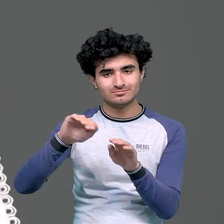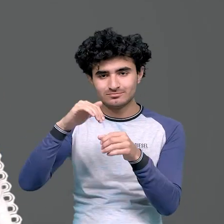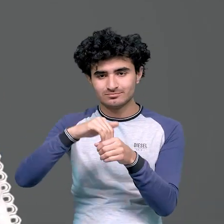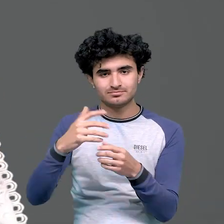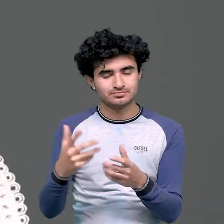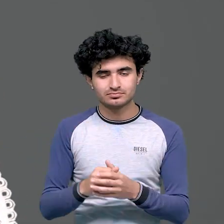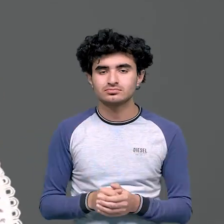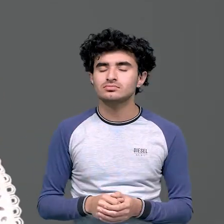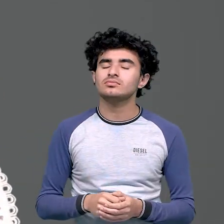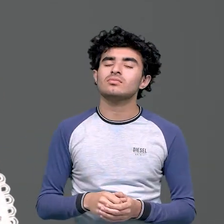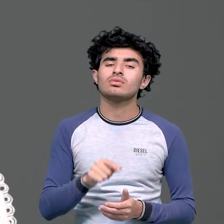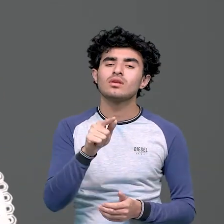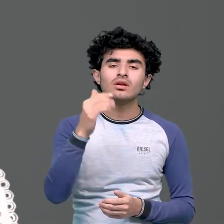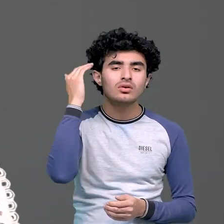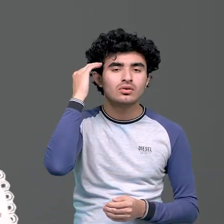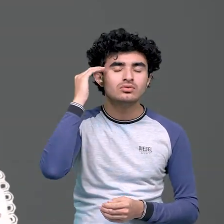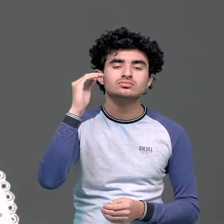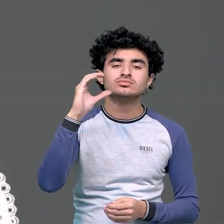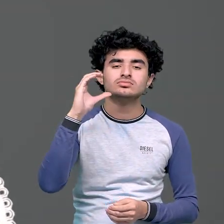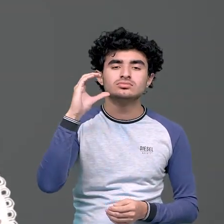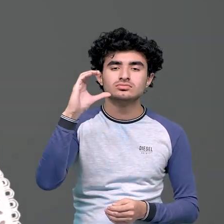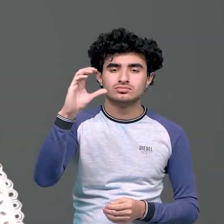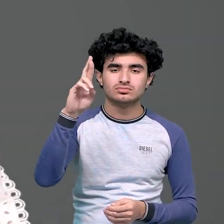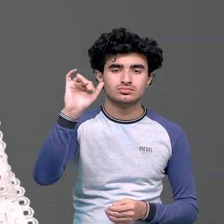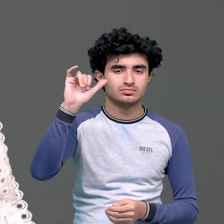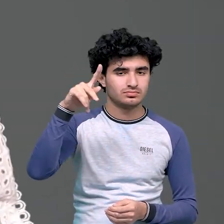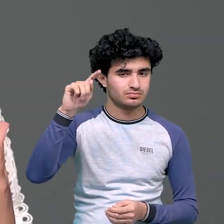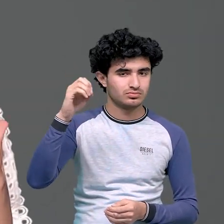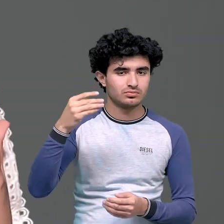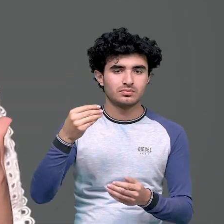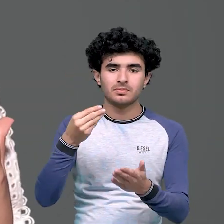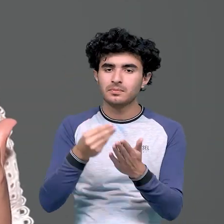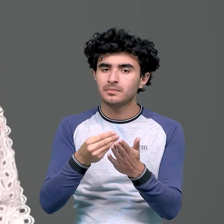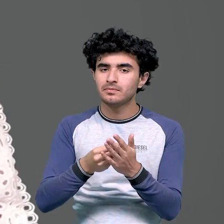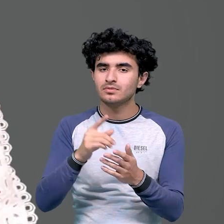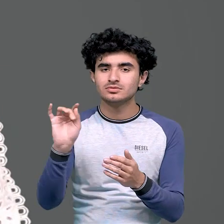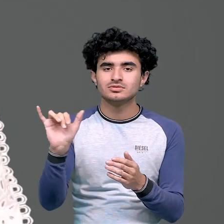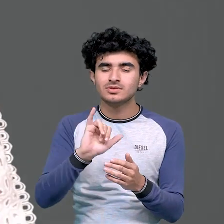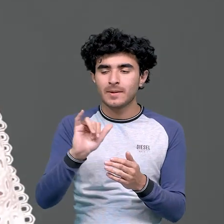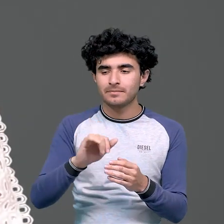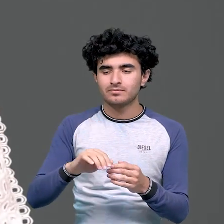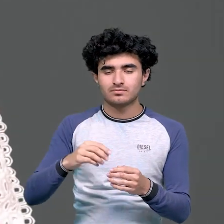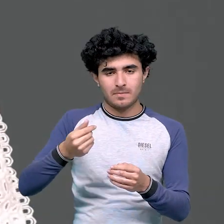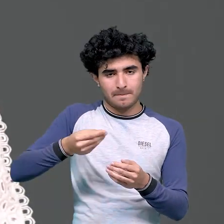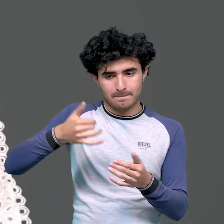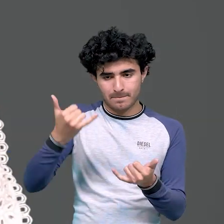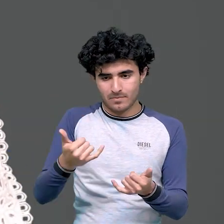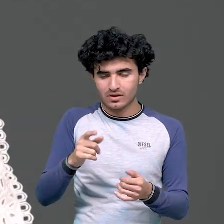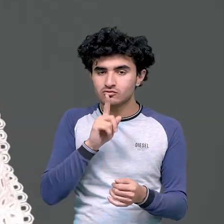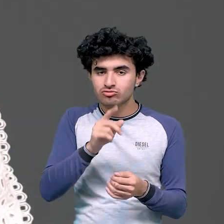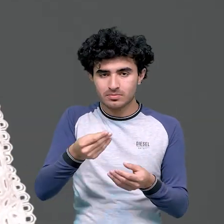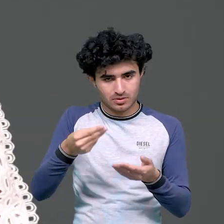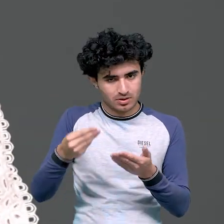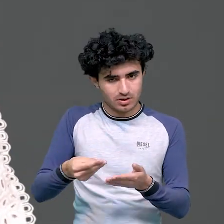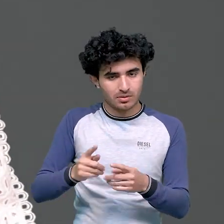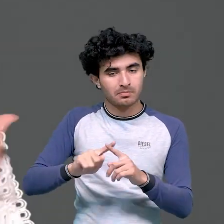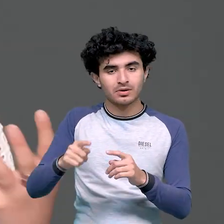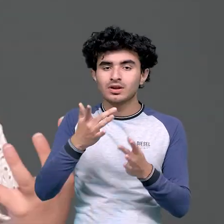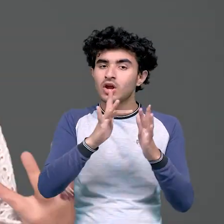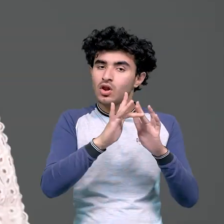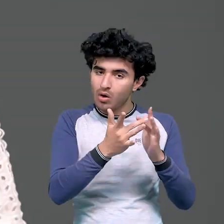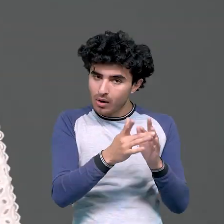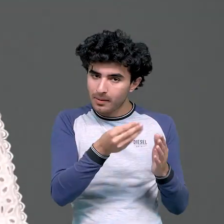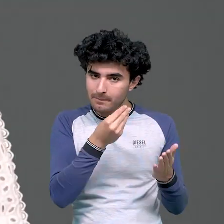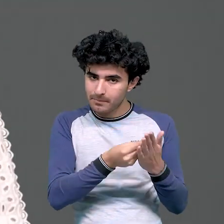easy to understand. Cryptocurrencies are digital currencies, and like the name suggests, they exist in the digital or